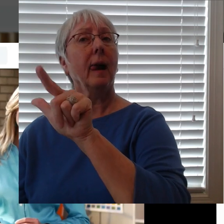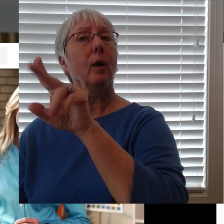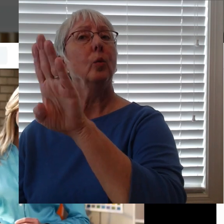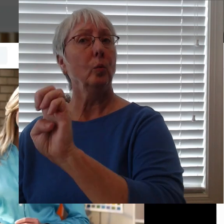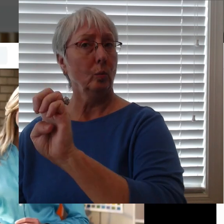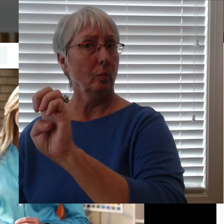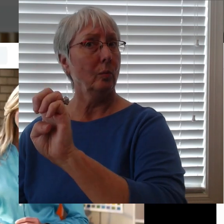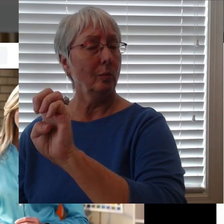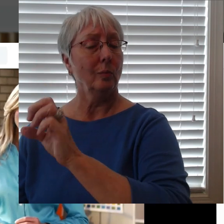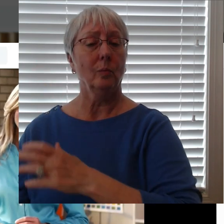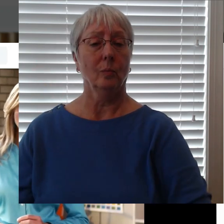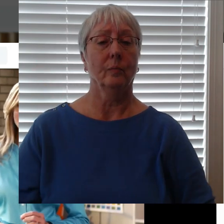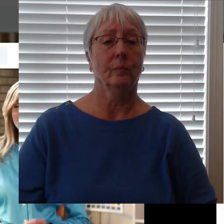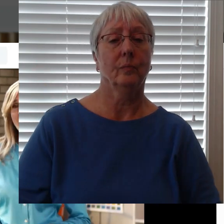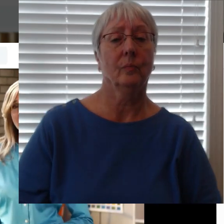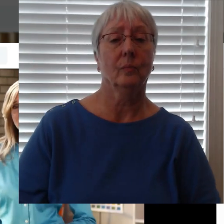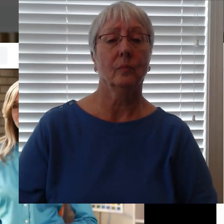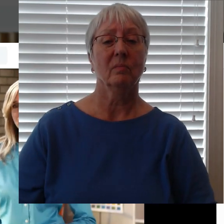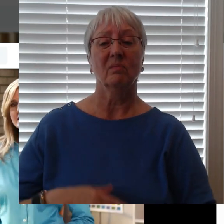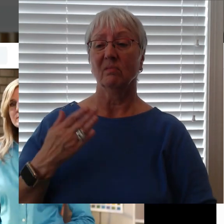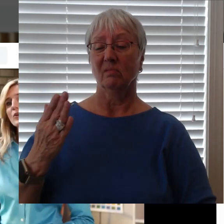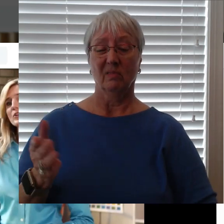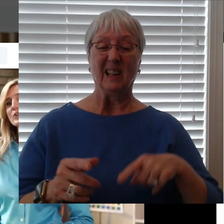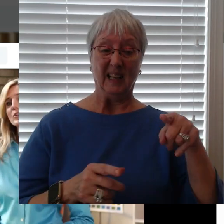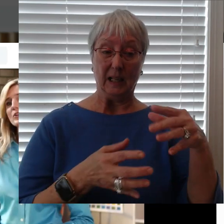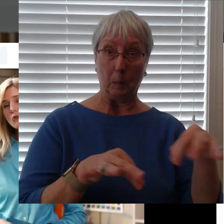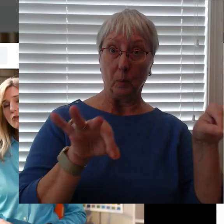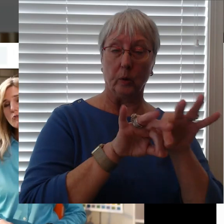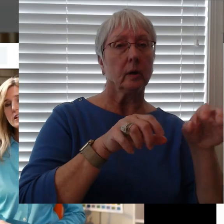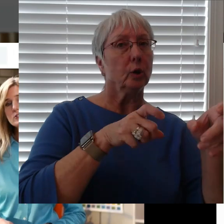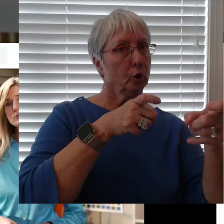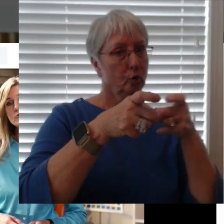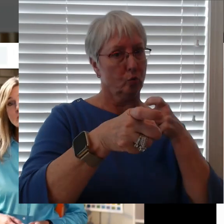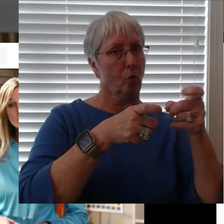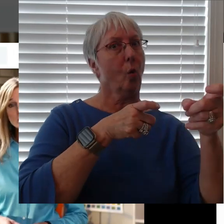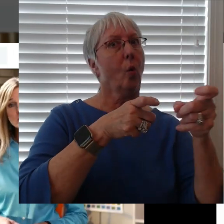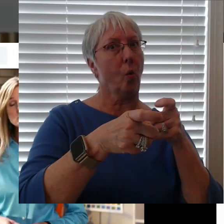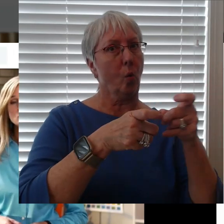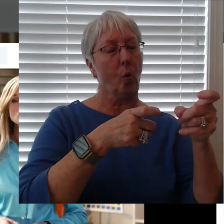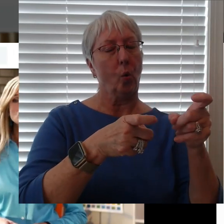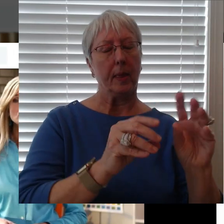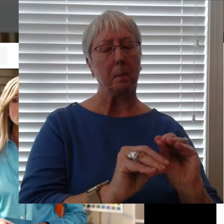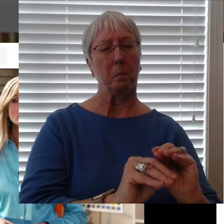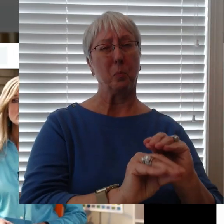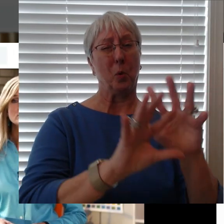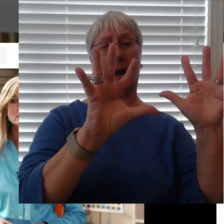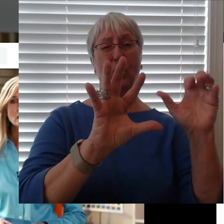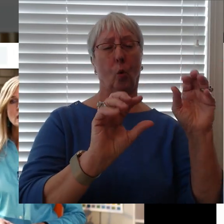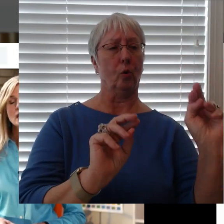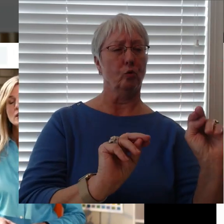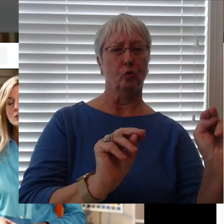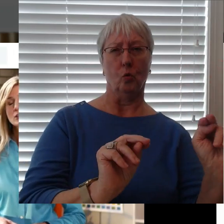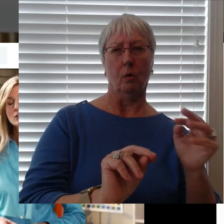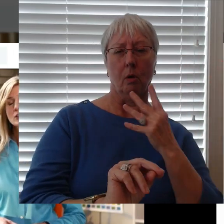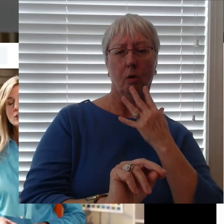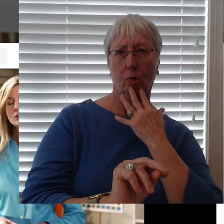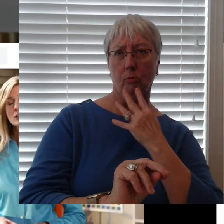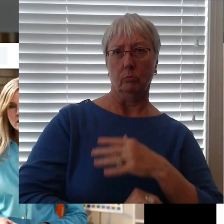constructing an image. Like value, it's important to control the range of vibrant to neutral colors in the composition